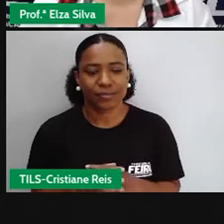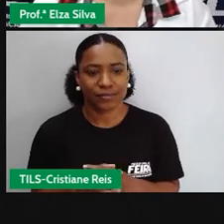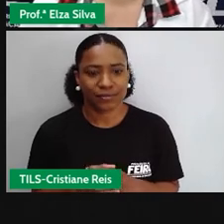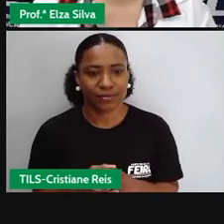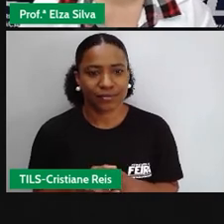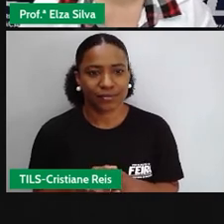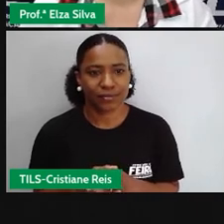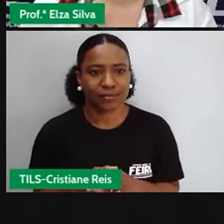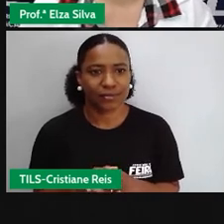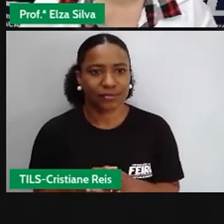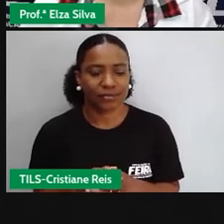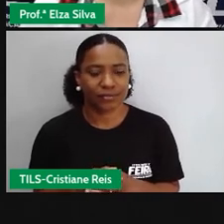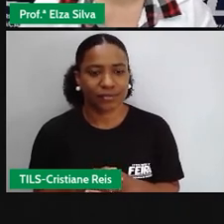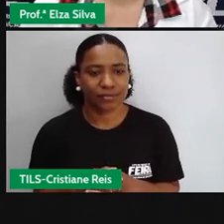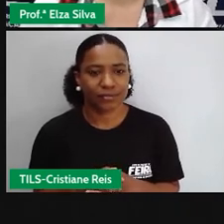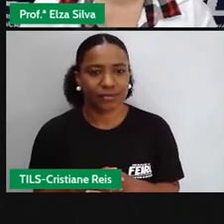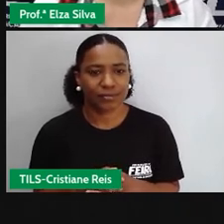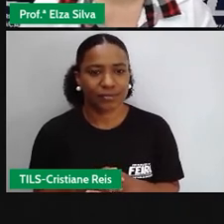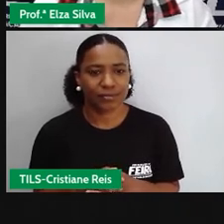of $200.